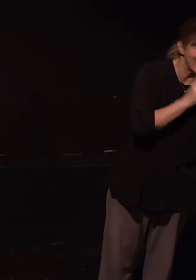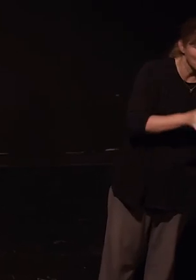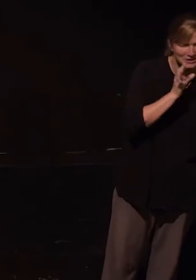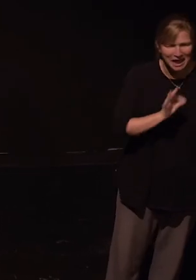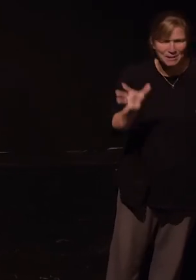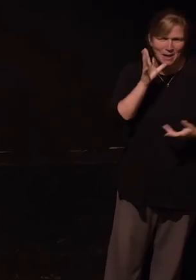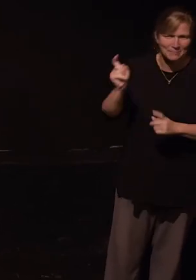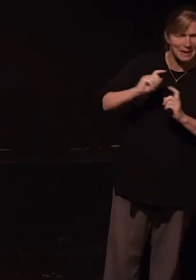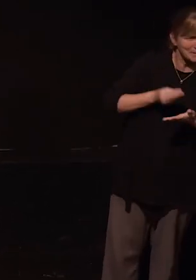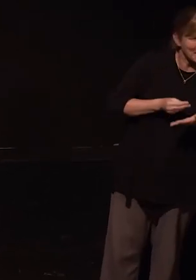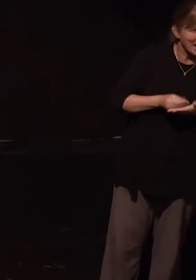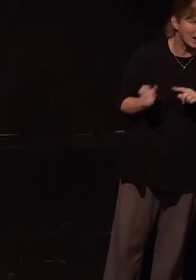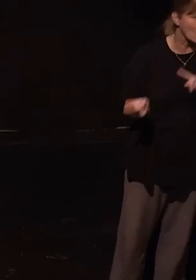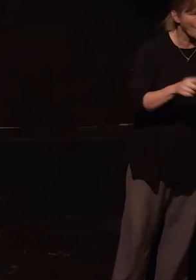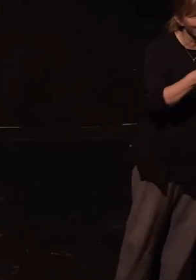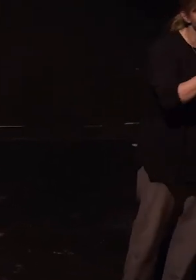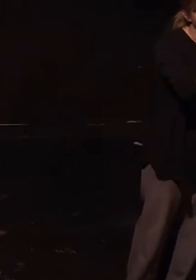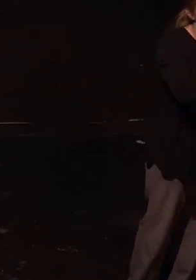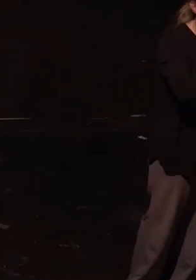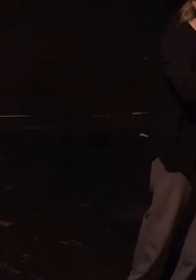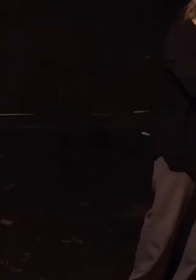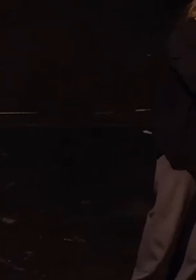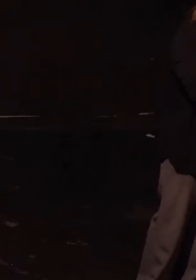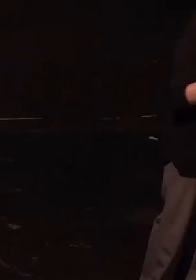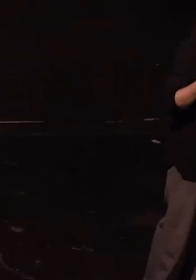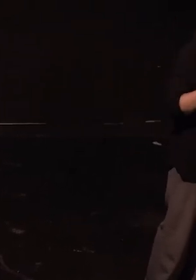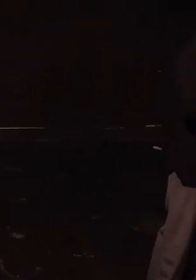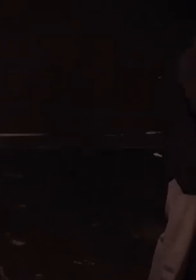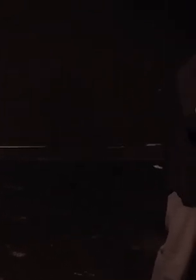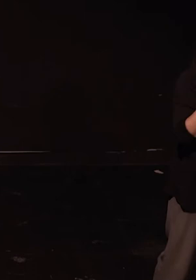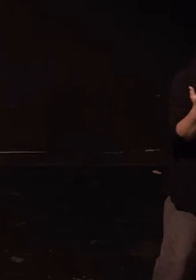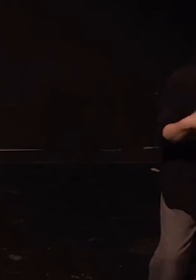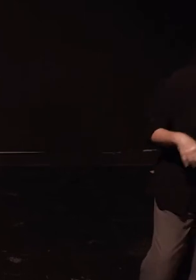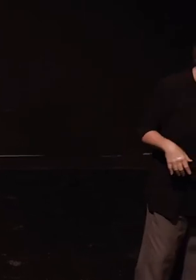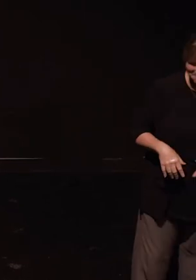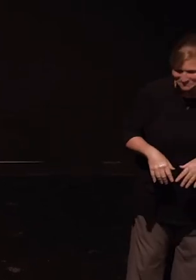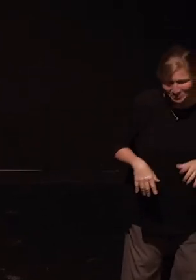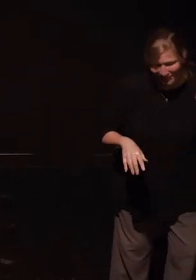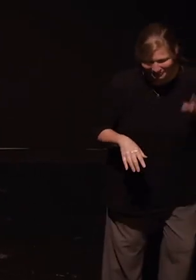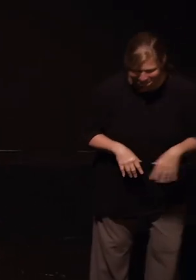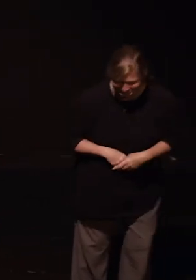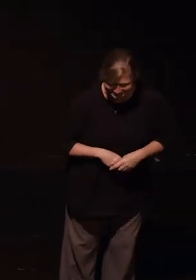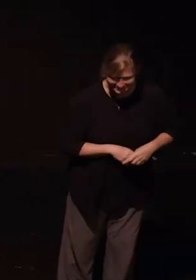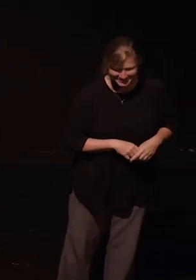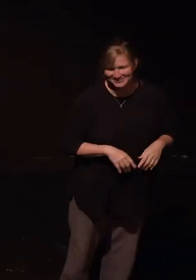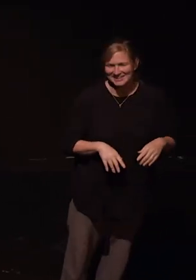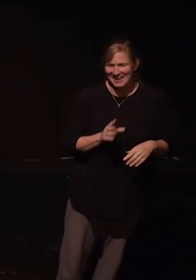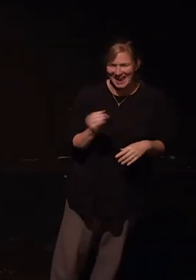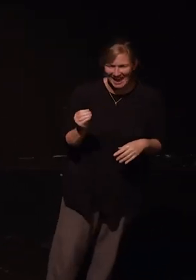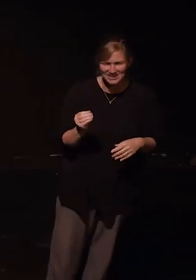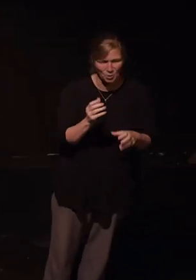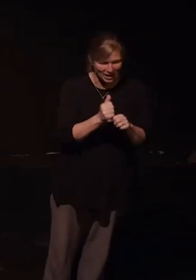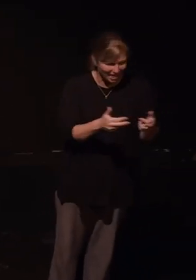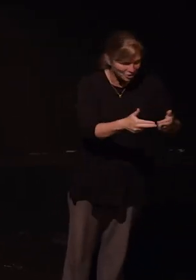money. I was allowed to go get like a cappuccino or something. It was an exciting day. And a donut or whatever. I got